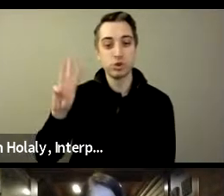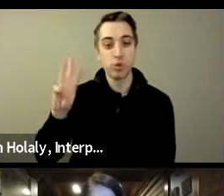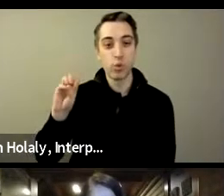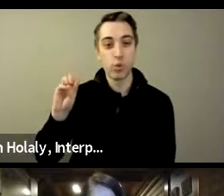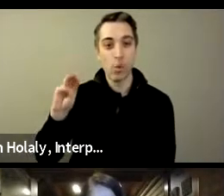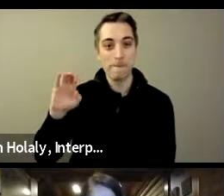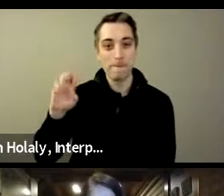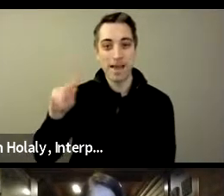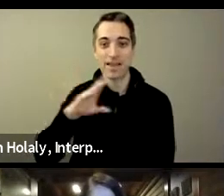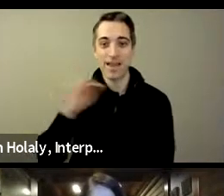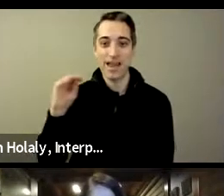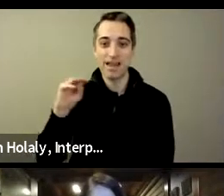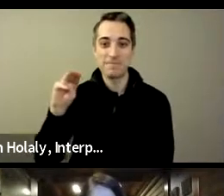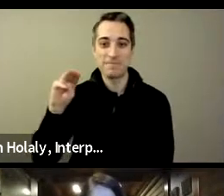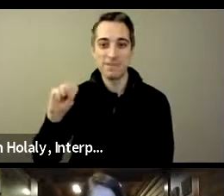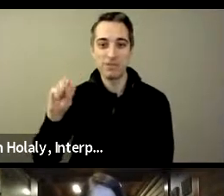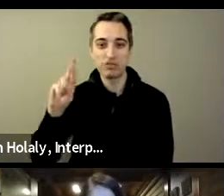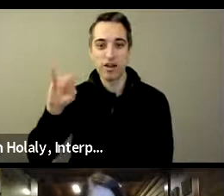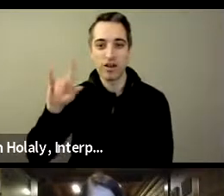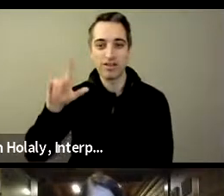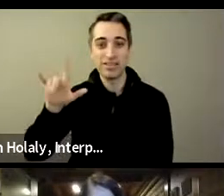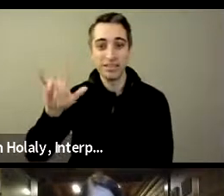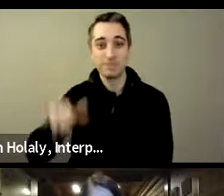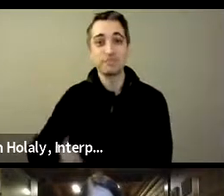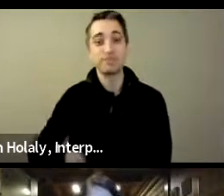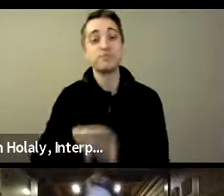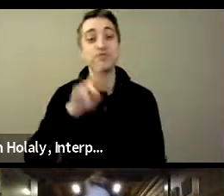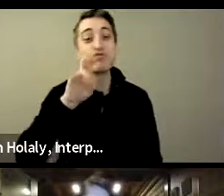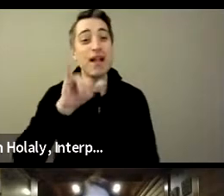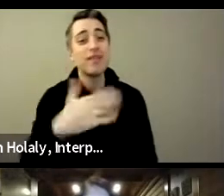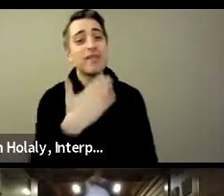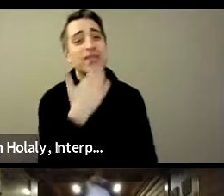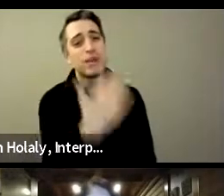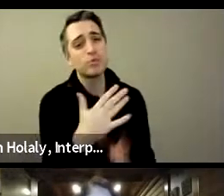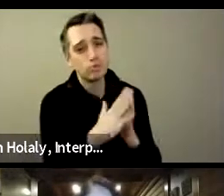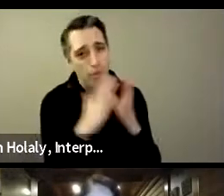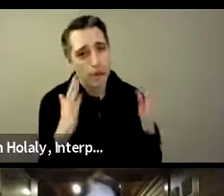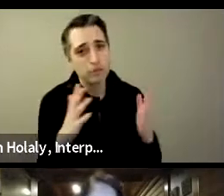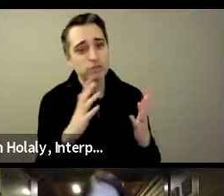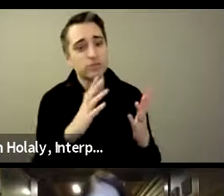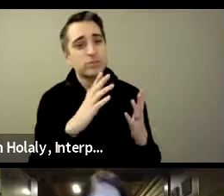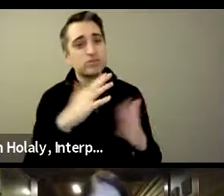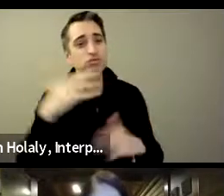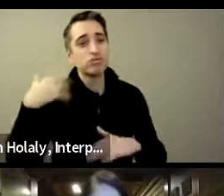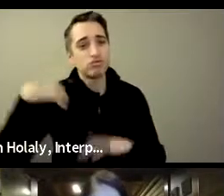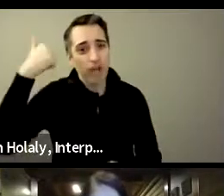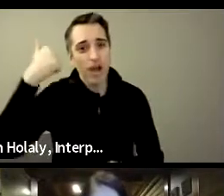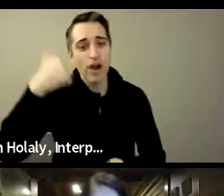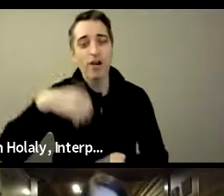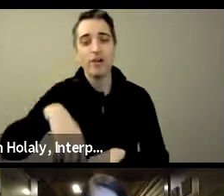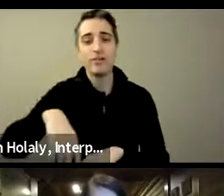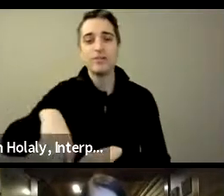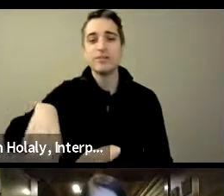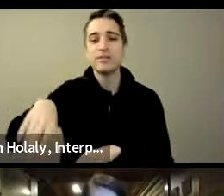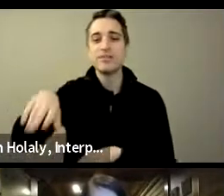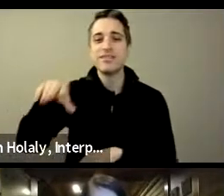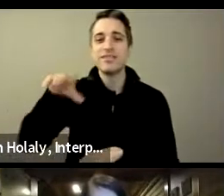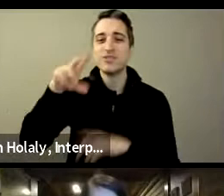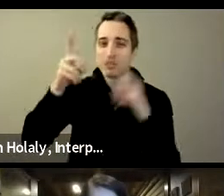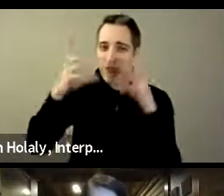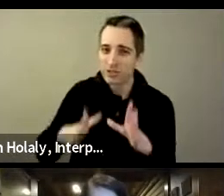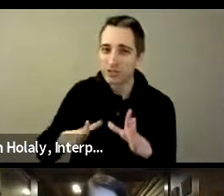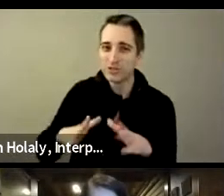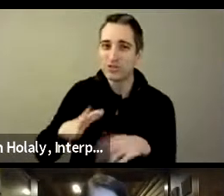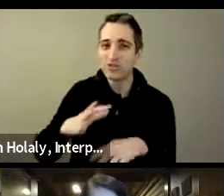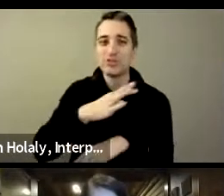yours. Thank you very much to the chair and to the commissioners and the director and staff. I would